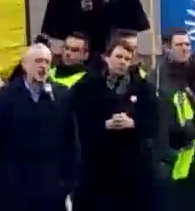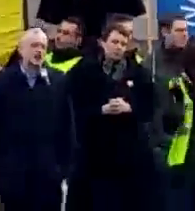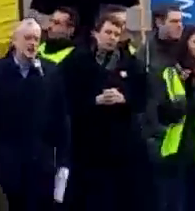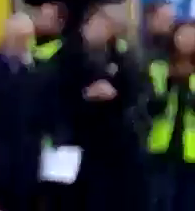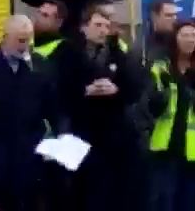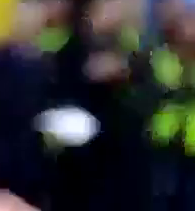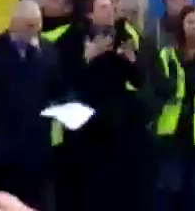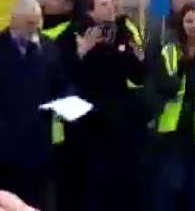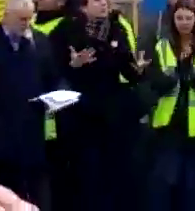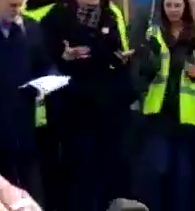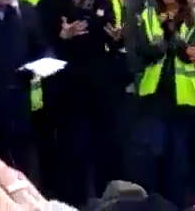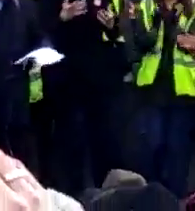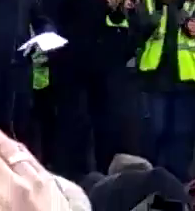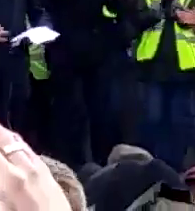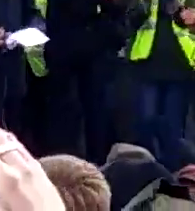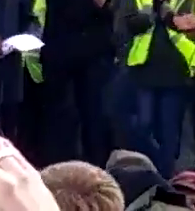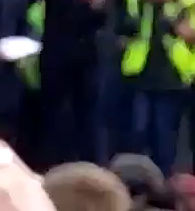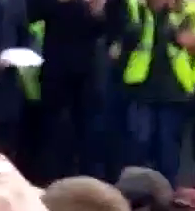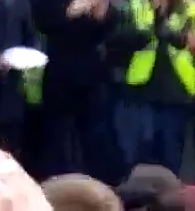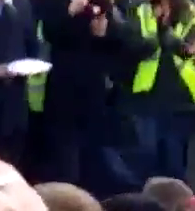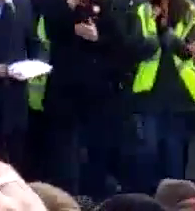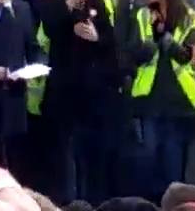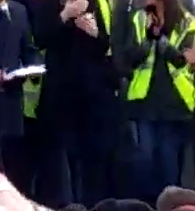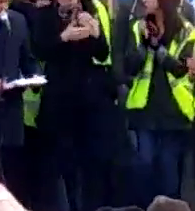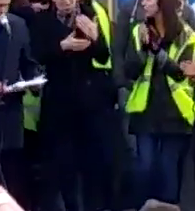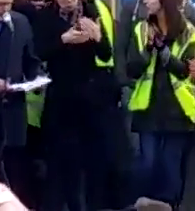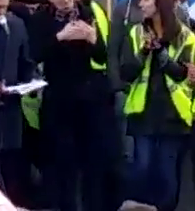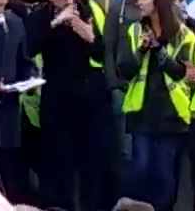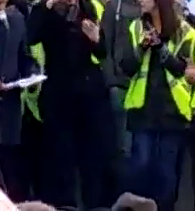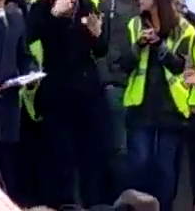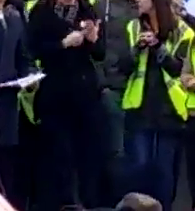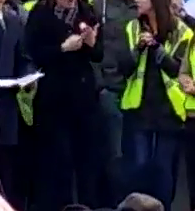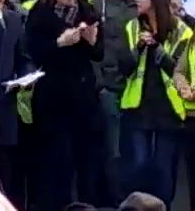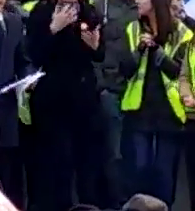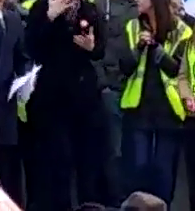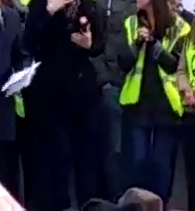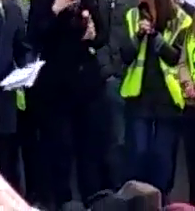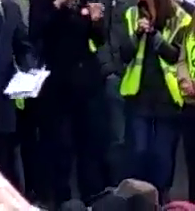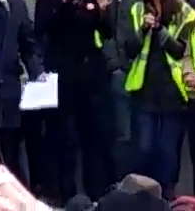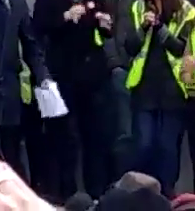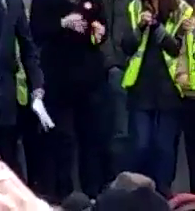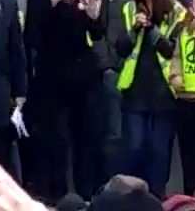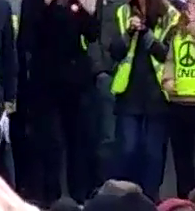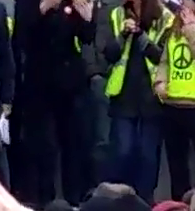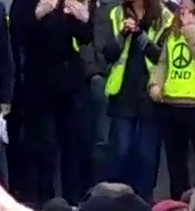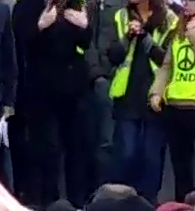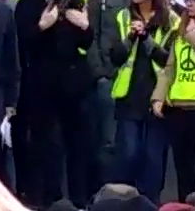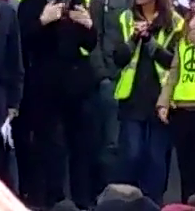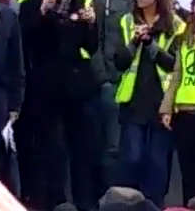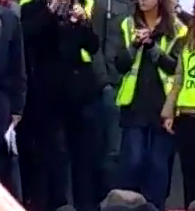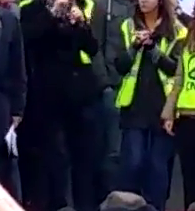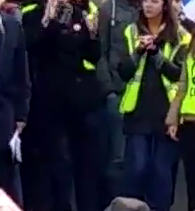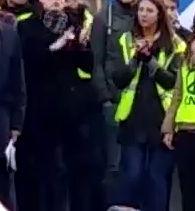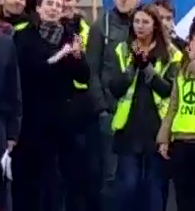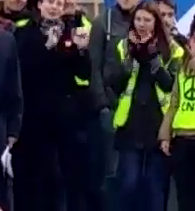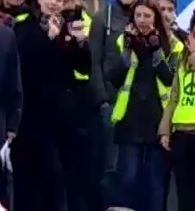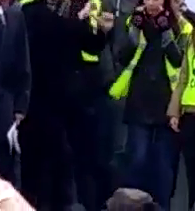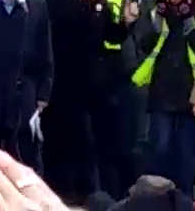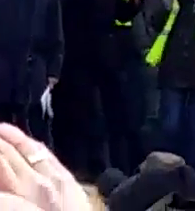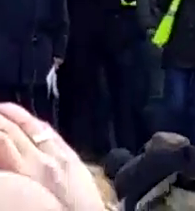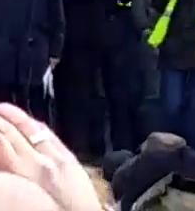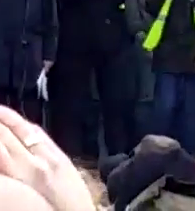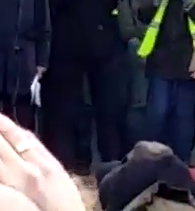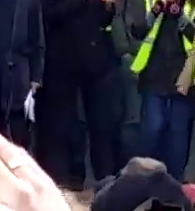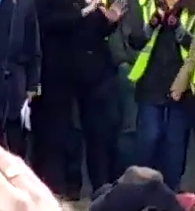Treaty. So a decision is about to be made. We're not quite sure when. That's a matter for the Prime Minister to decide